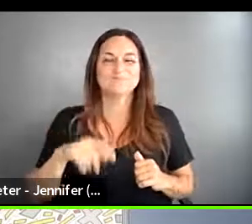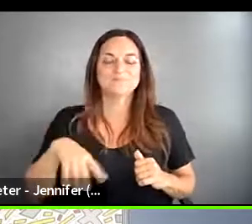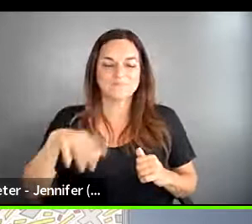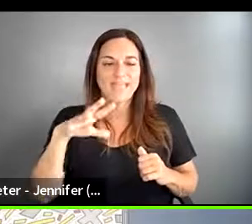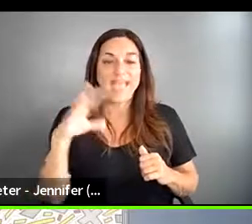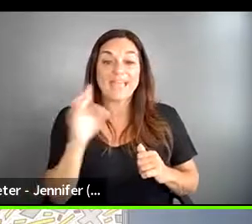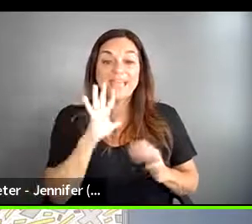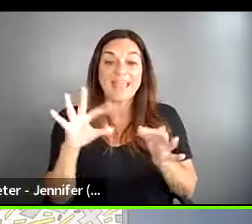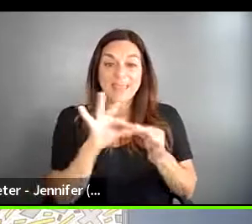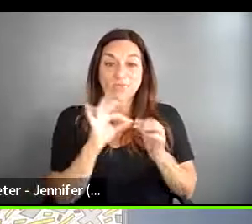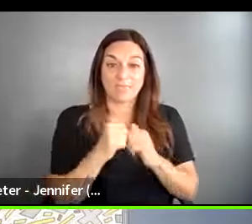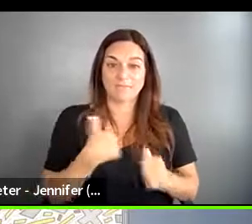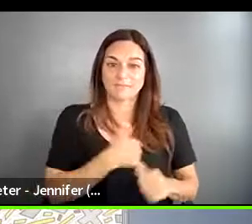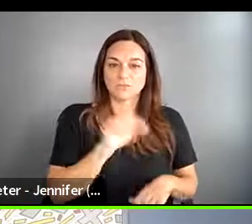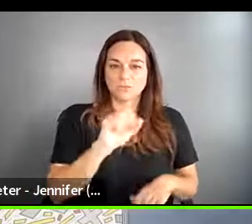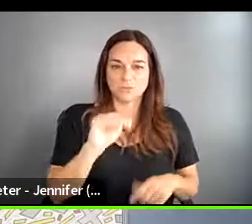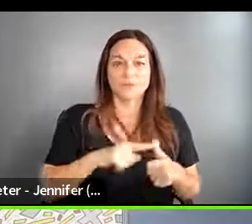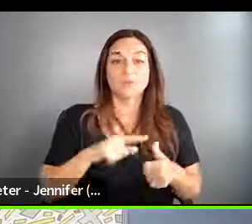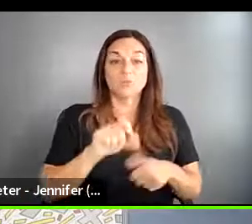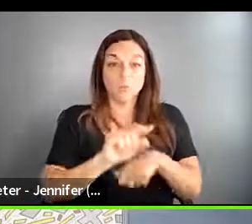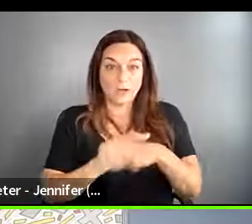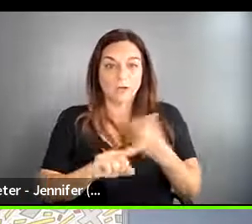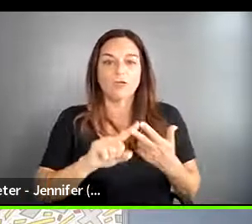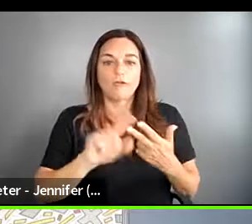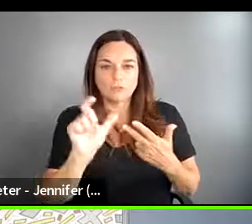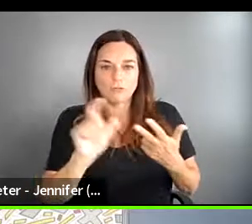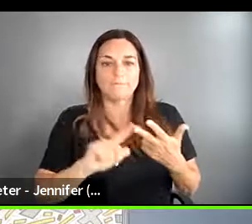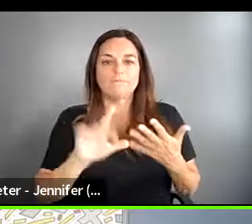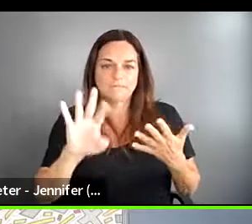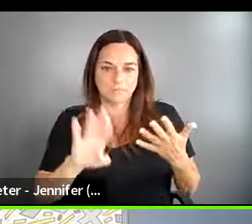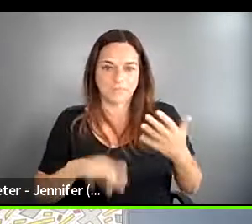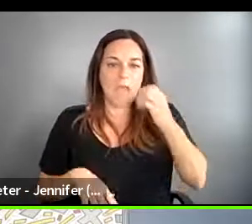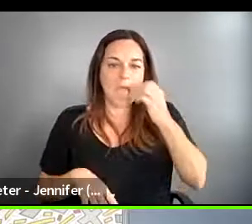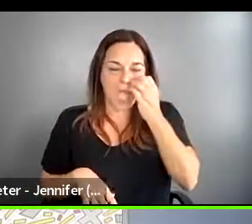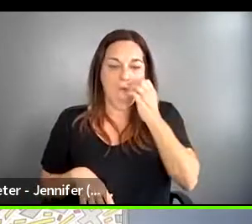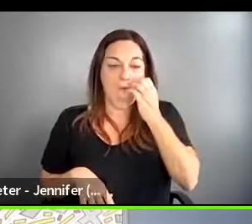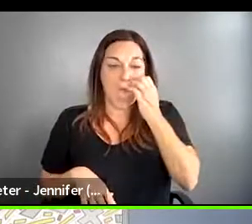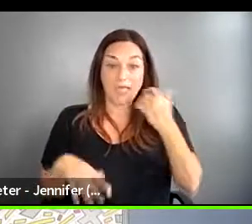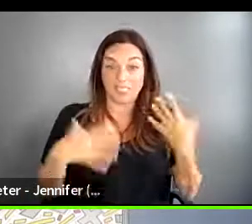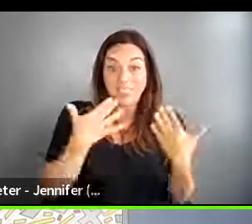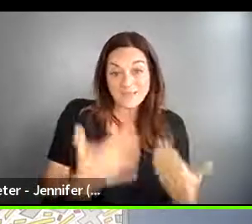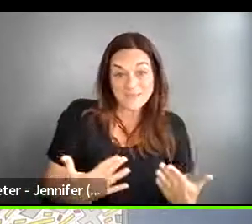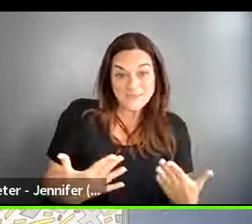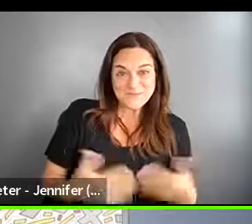connect with us on social media on Twitter, Instagram, and Facebook. Well,